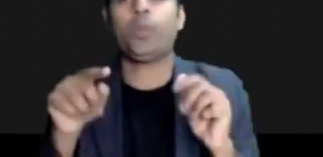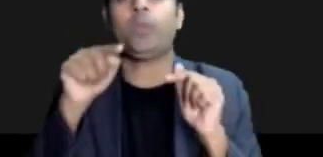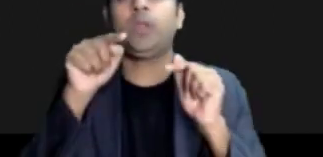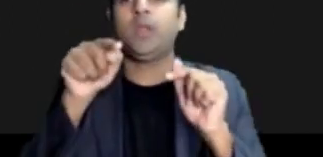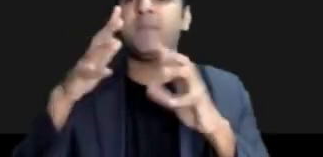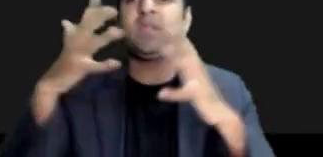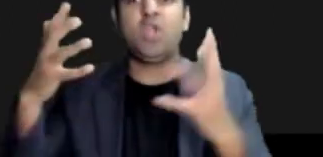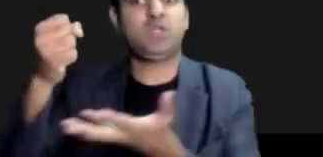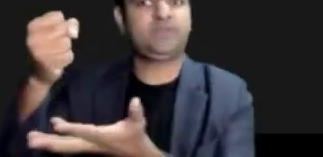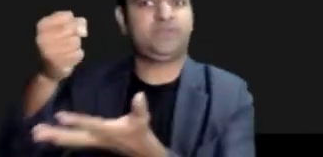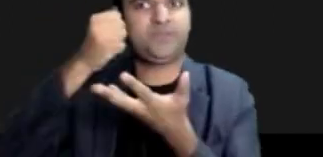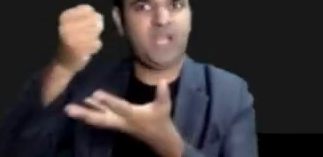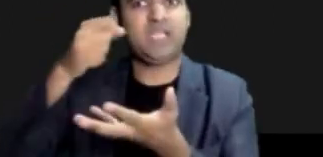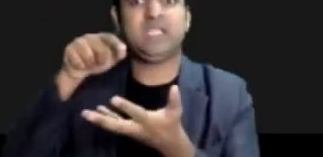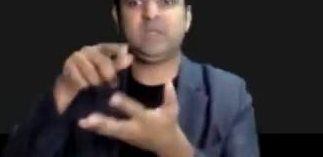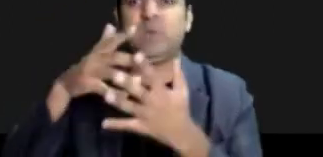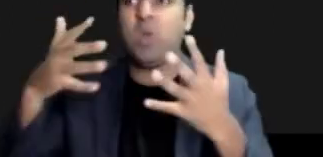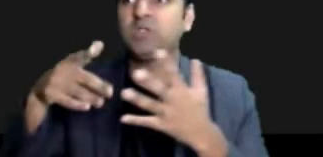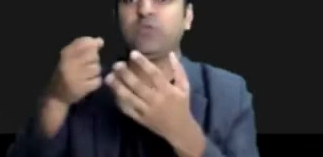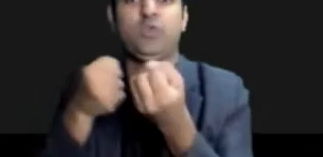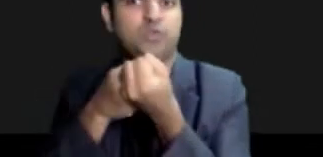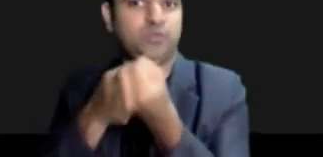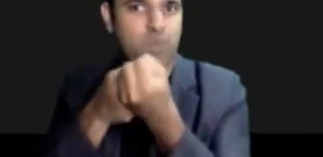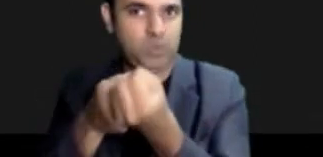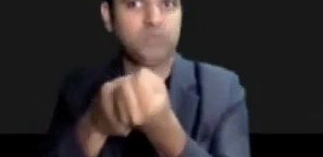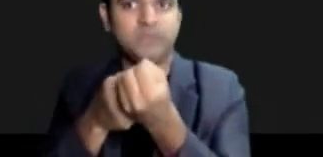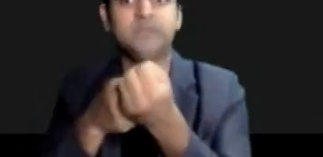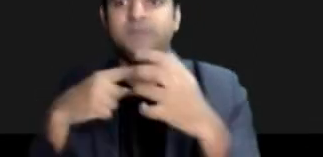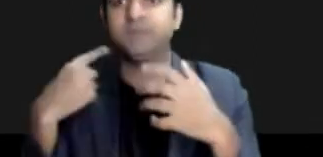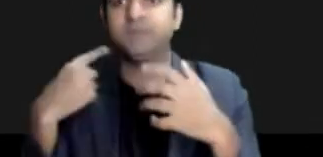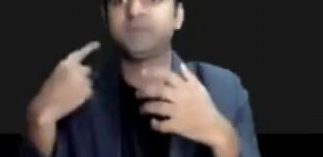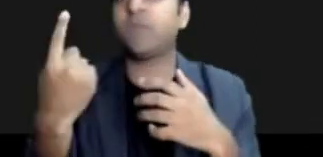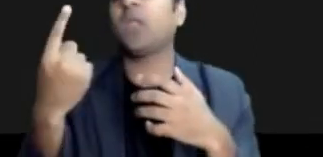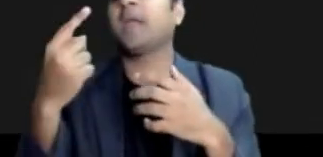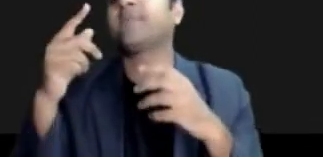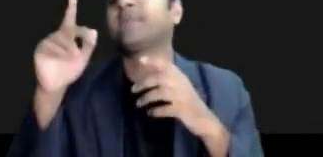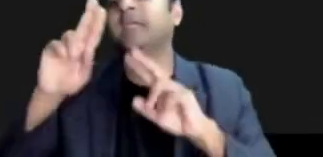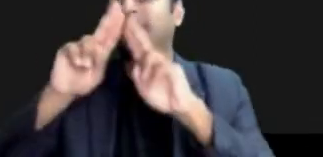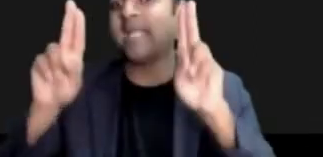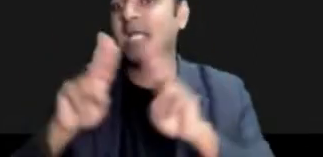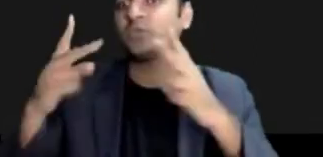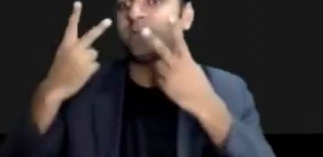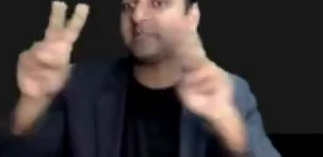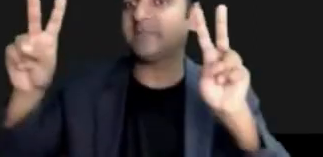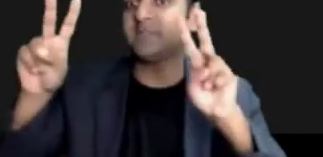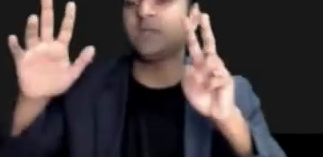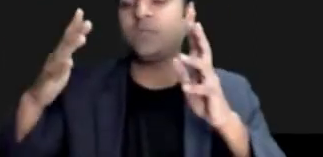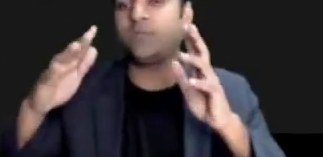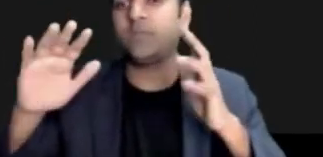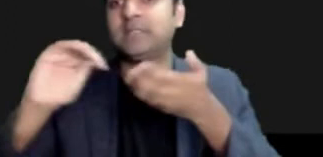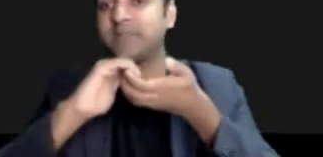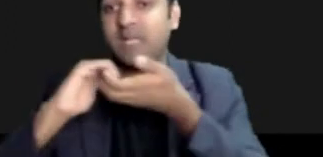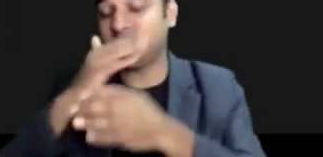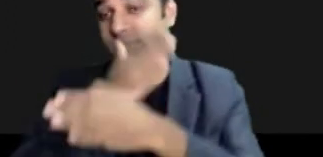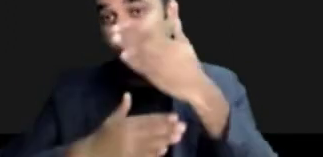risk reduction, we are happy to provide any kind of support that colleagues may need to form and strengthen